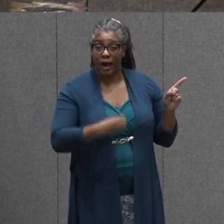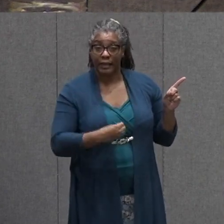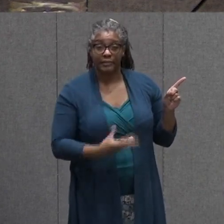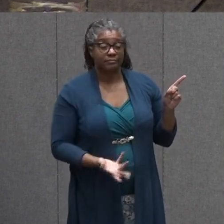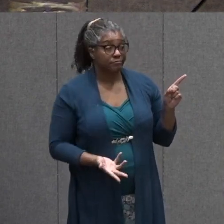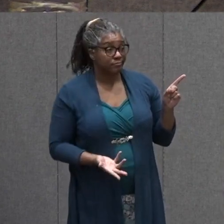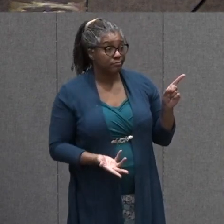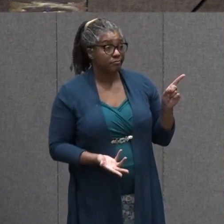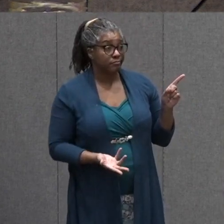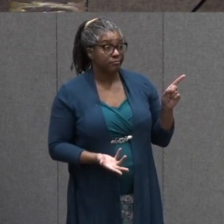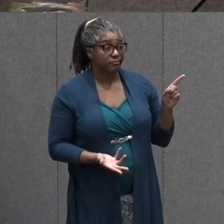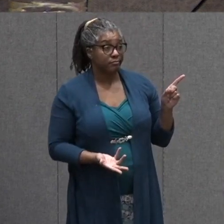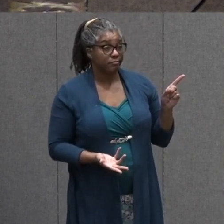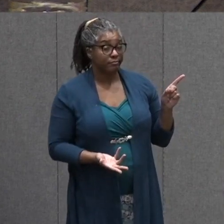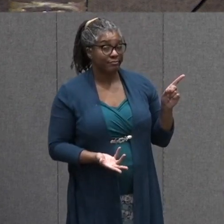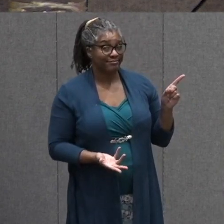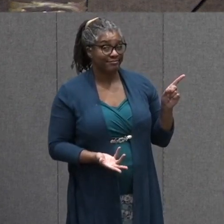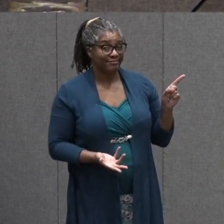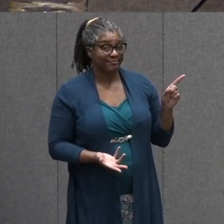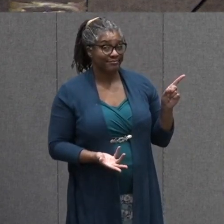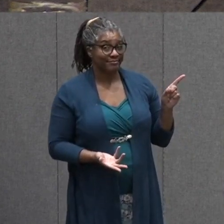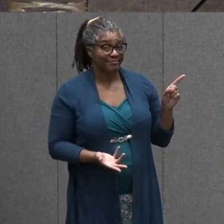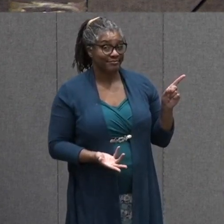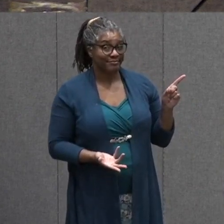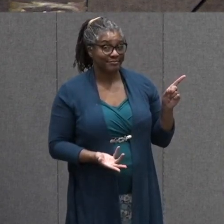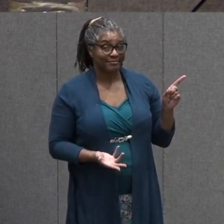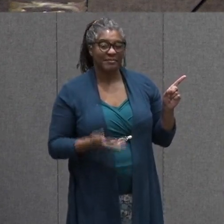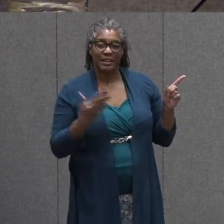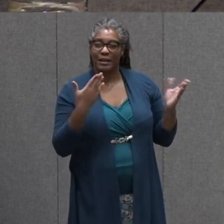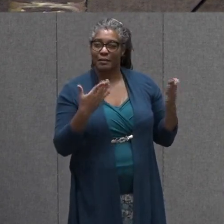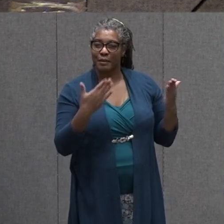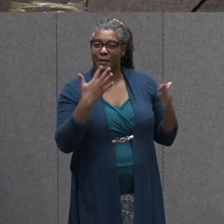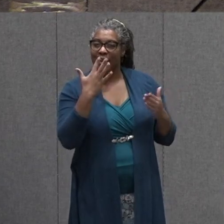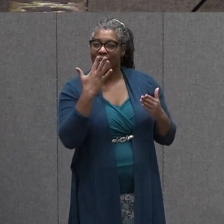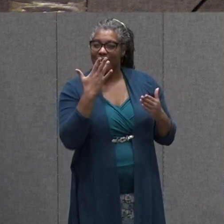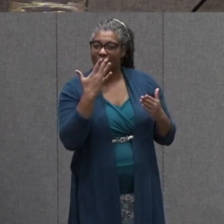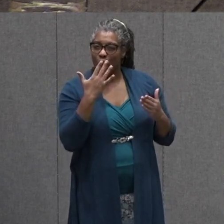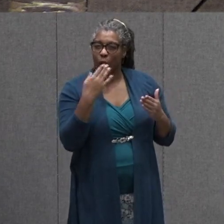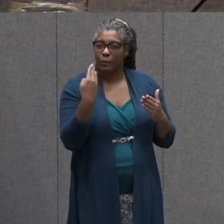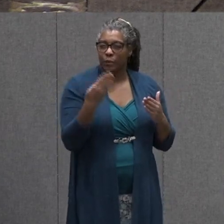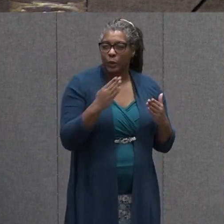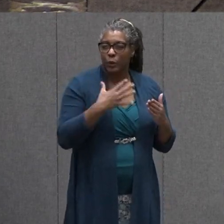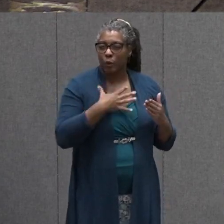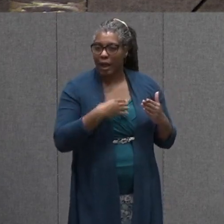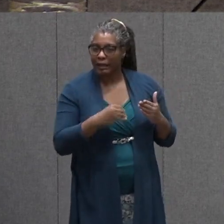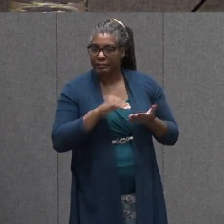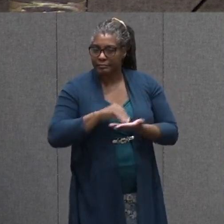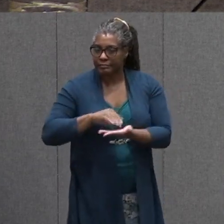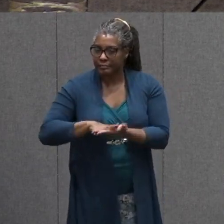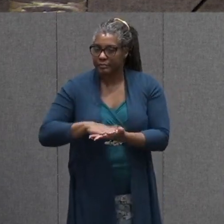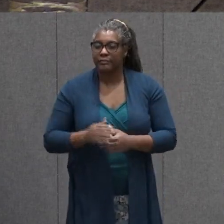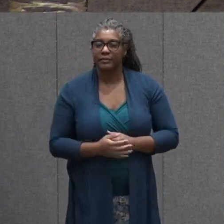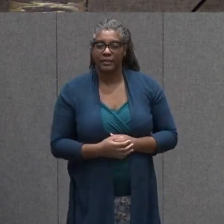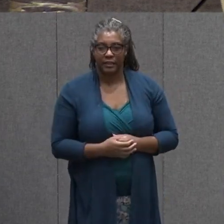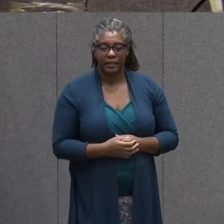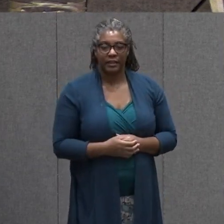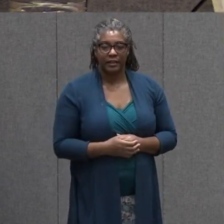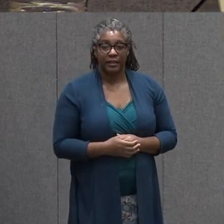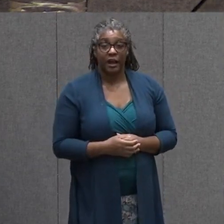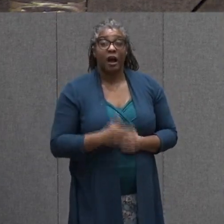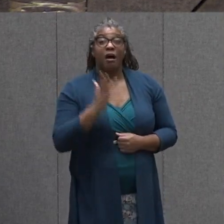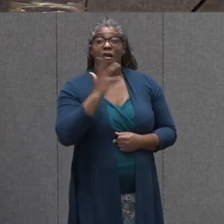cycle. What part of the cycle is it? It looks like it's the part where a plant goes from just being a